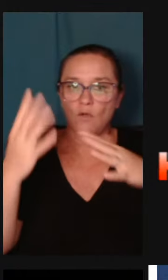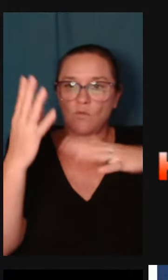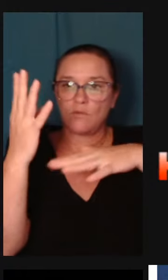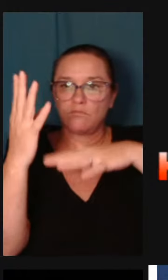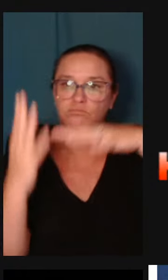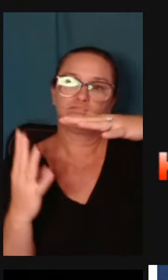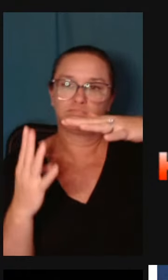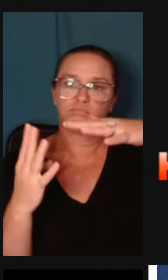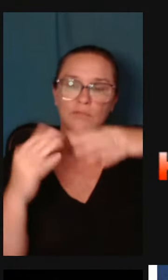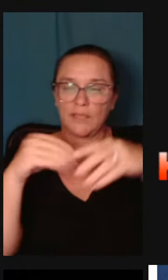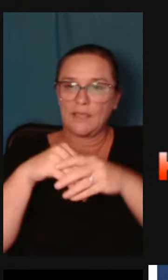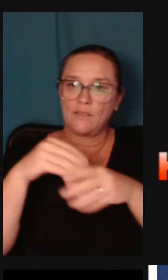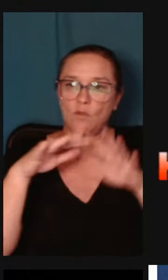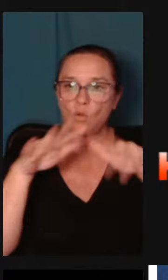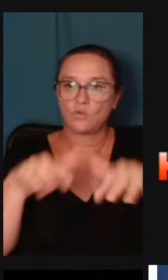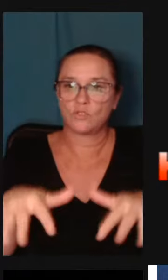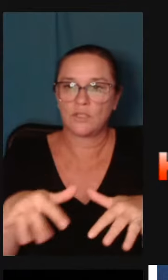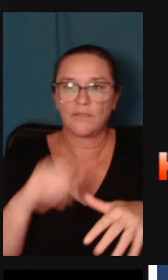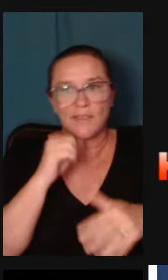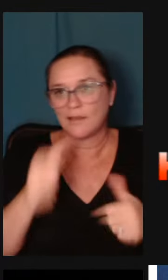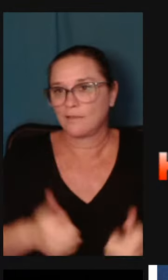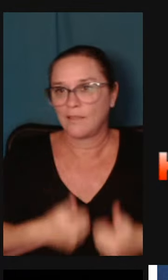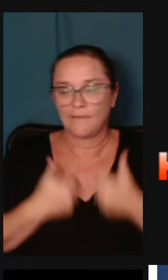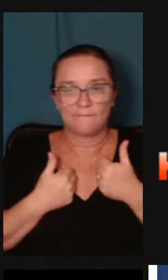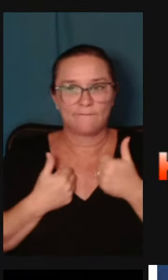the ocean and did not live